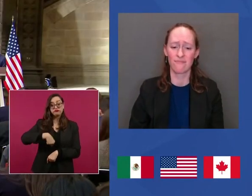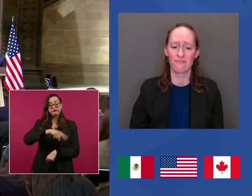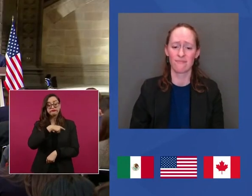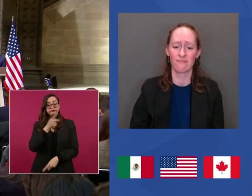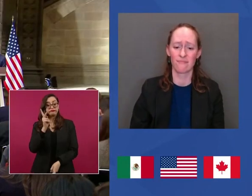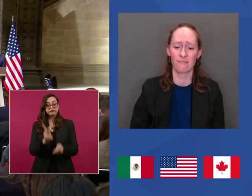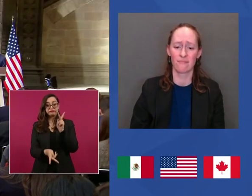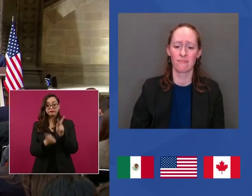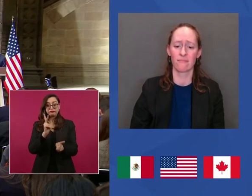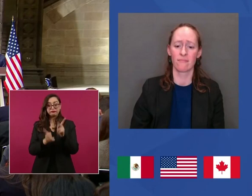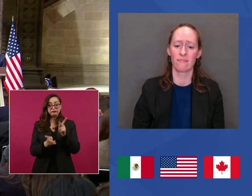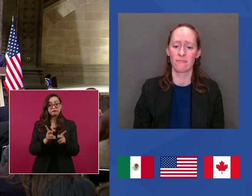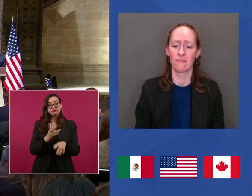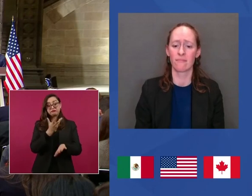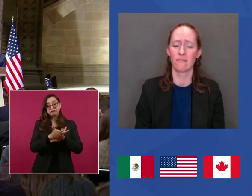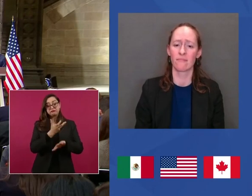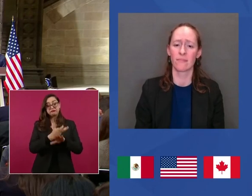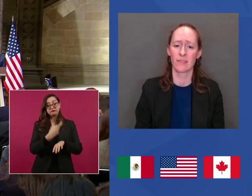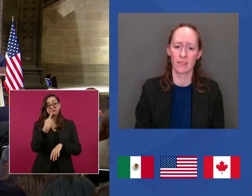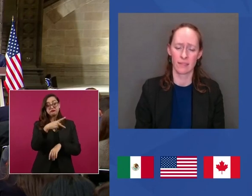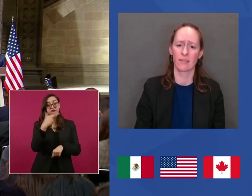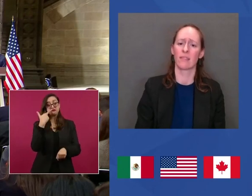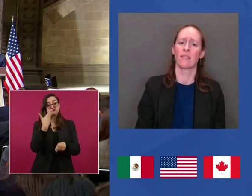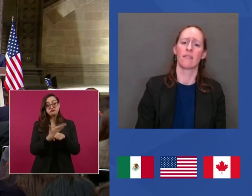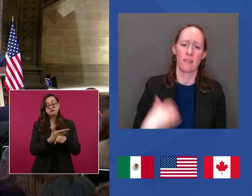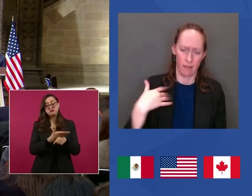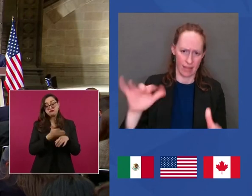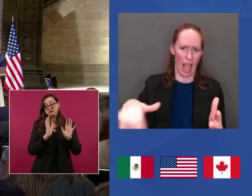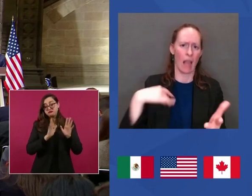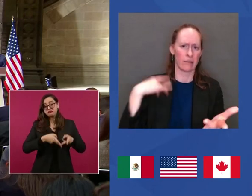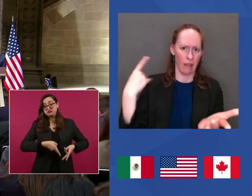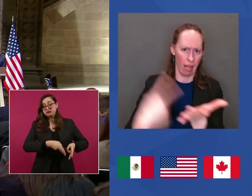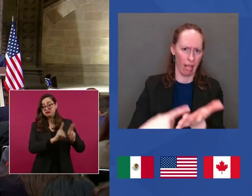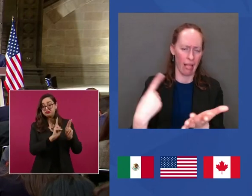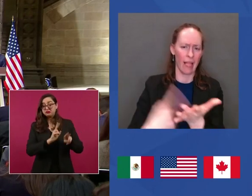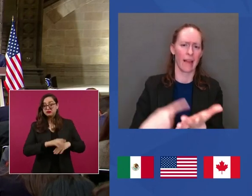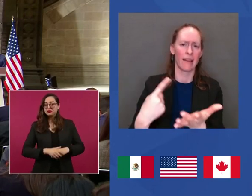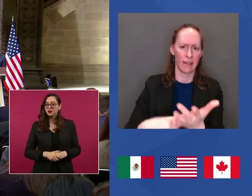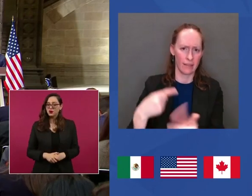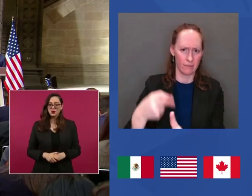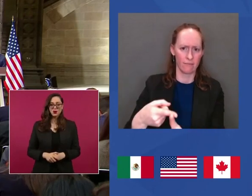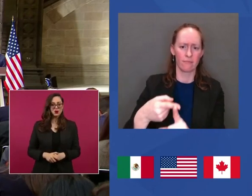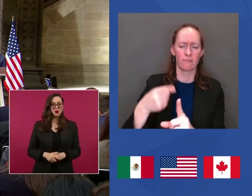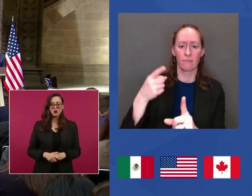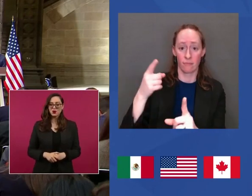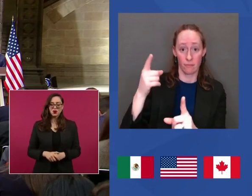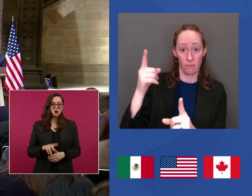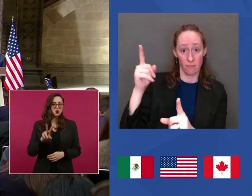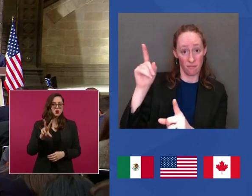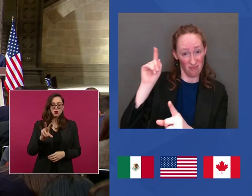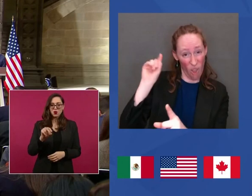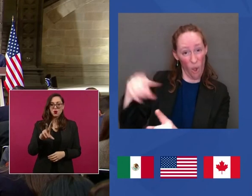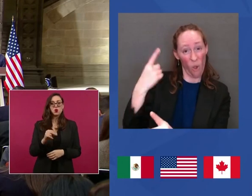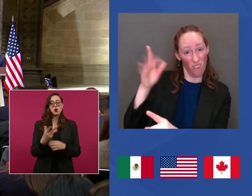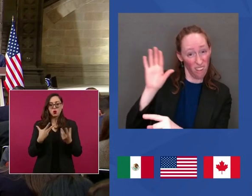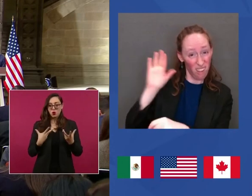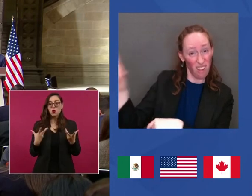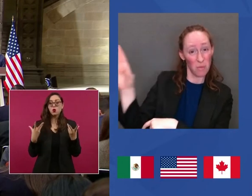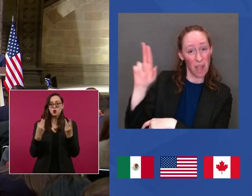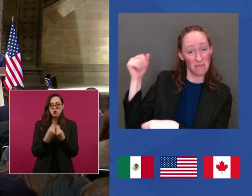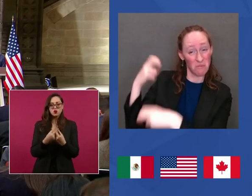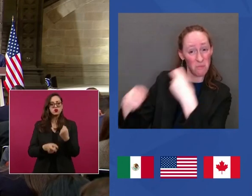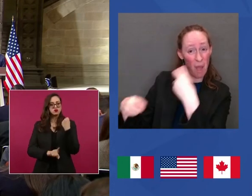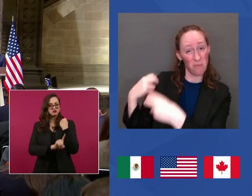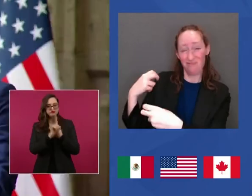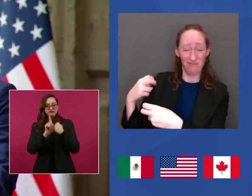this is not only an issue of the United States. The thing is that if we do not face this